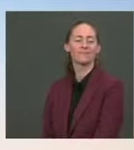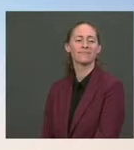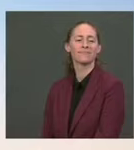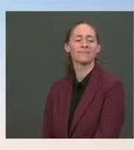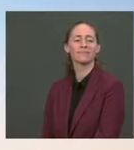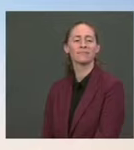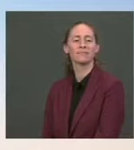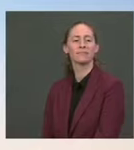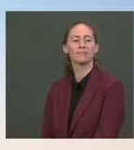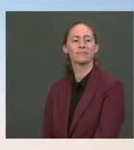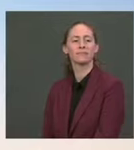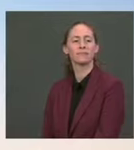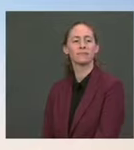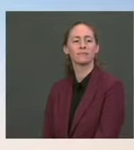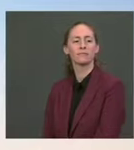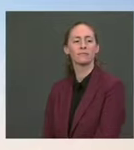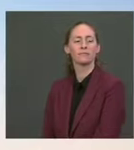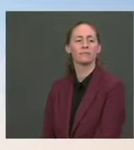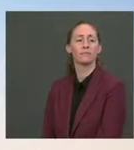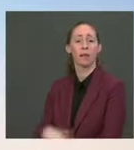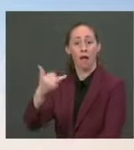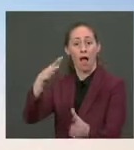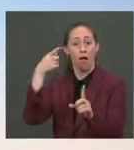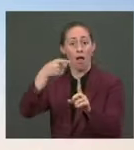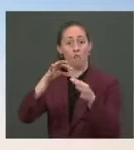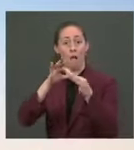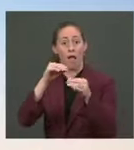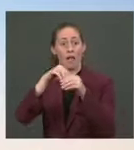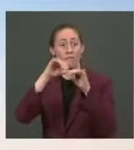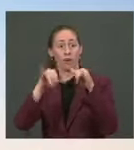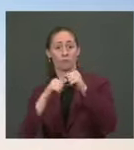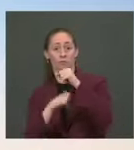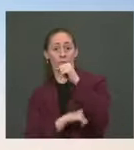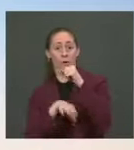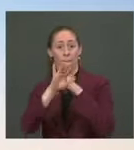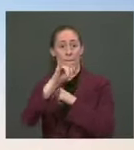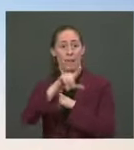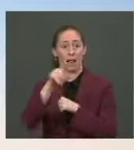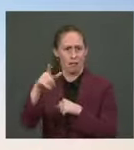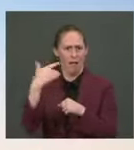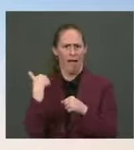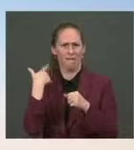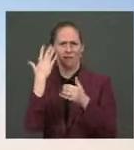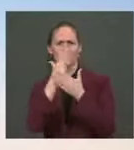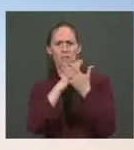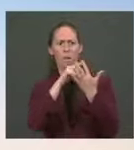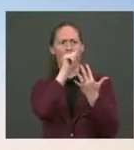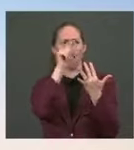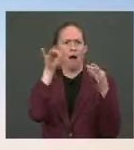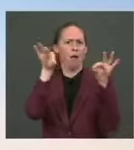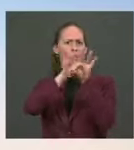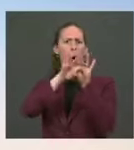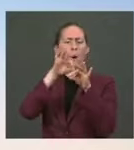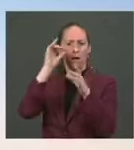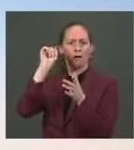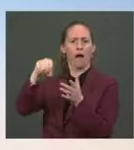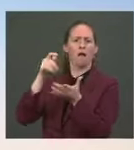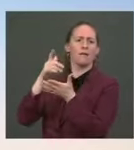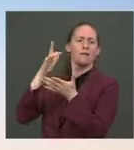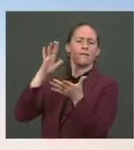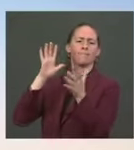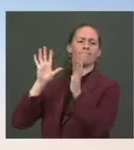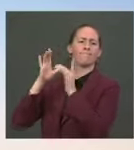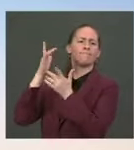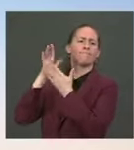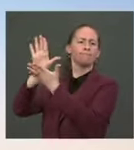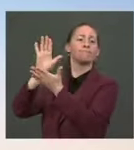is in the infrastructure bill, it includes a number of key components in our view that will help address the climate crisis, investing in electric